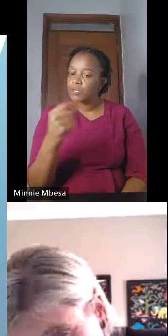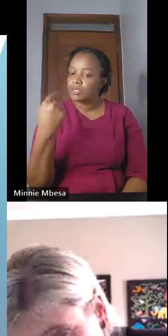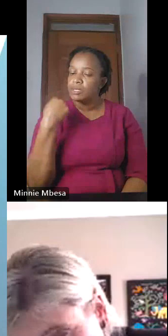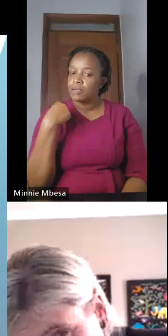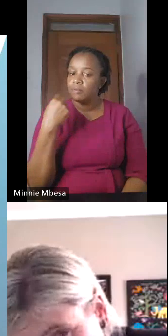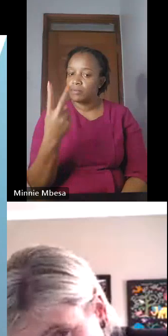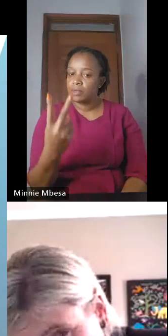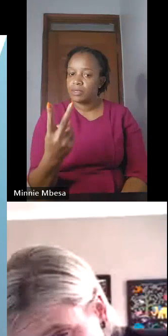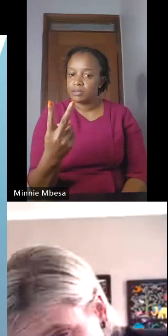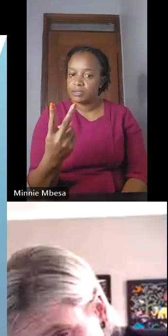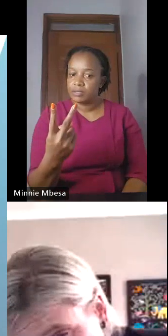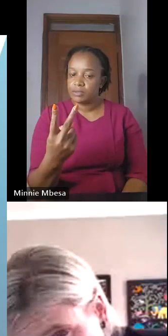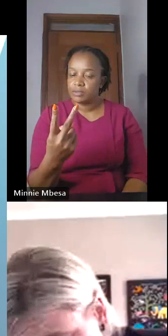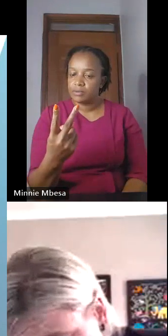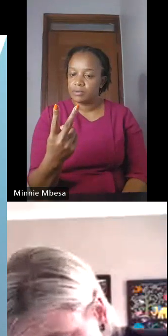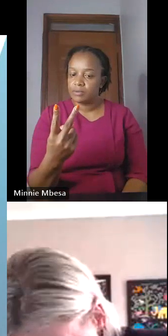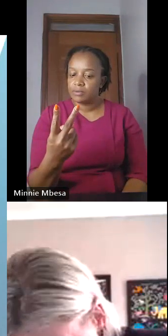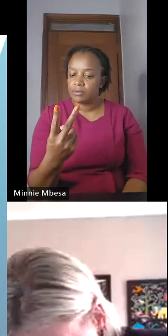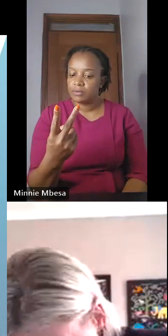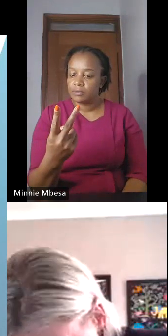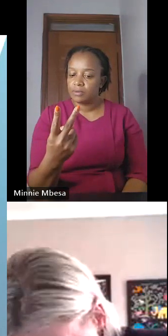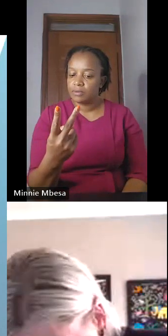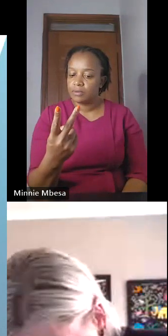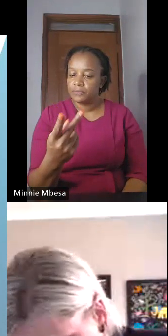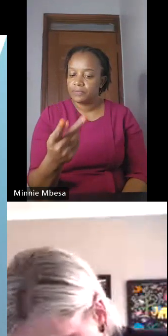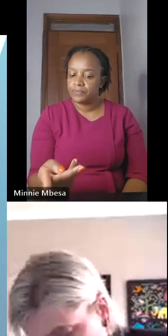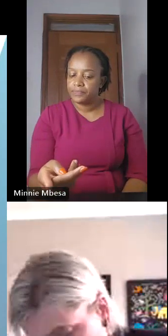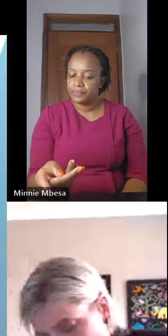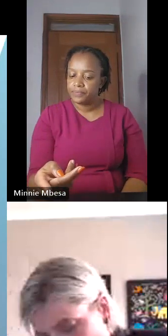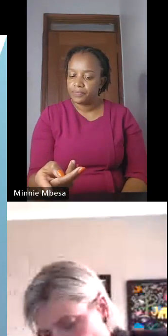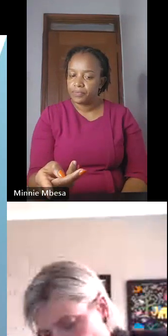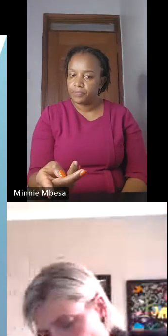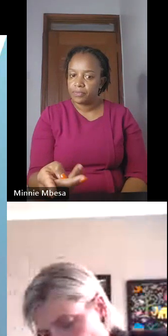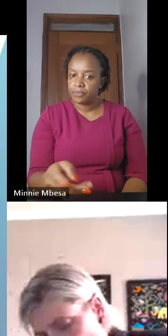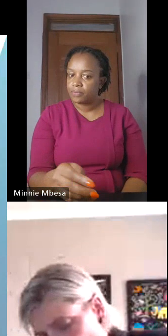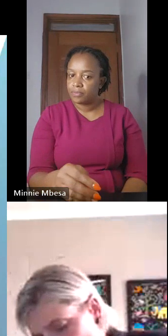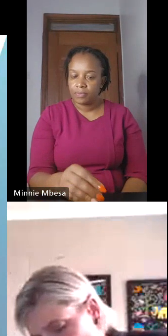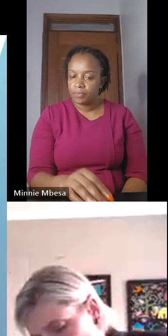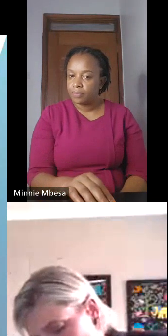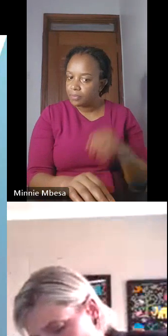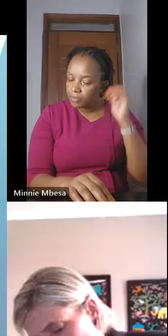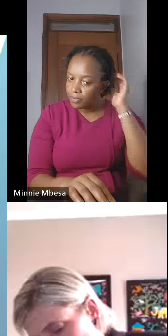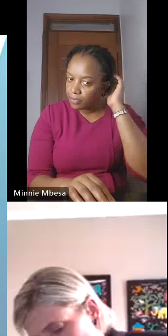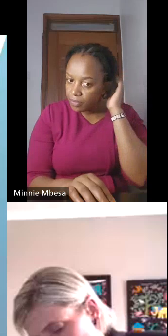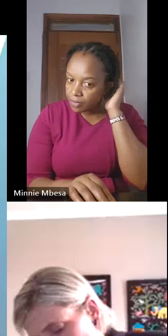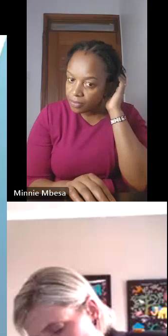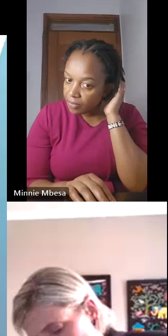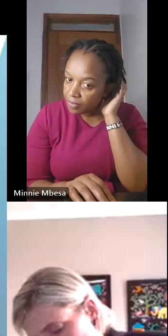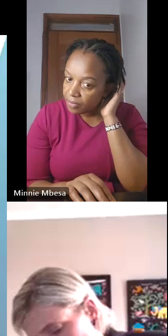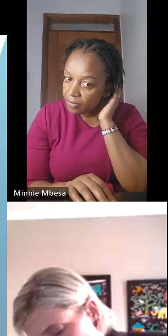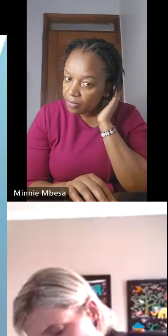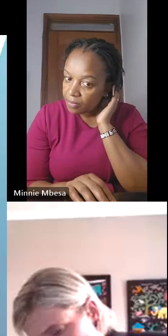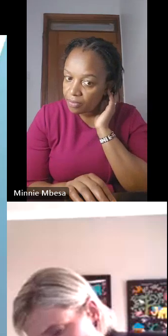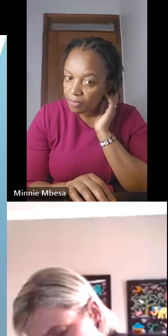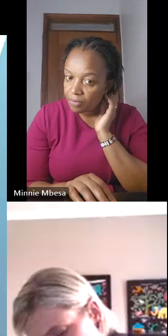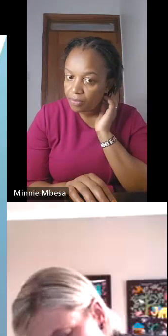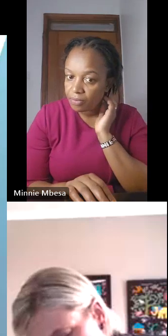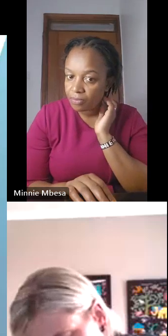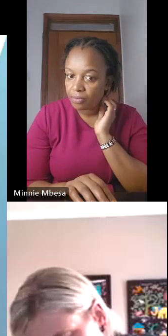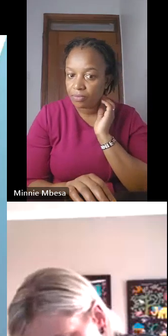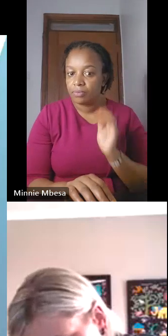getting referee especially academia is very difficult. I had when you attend